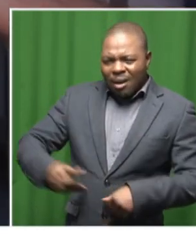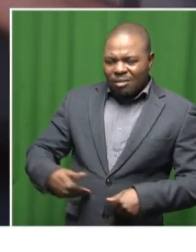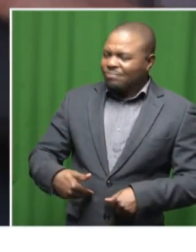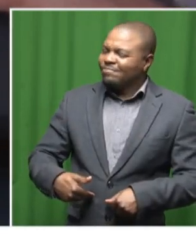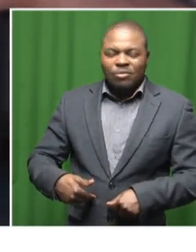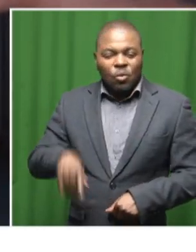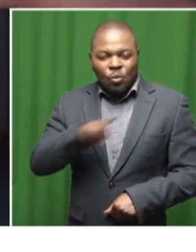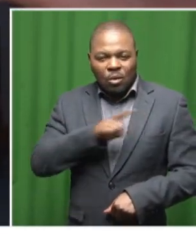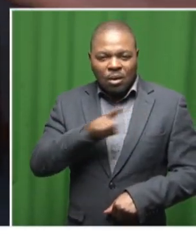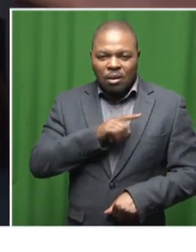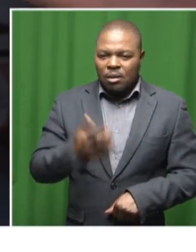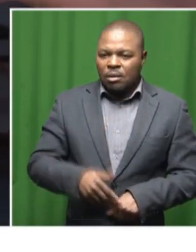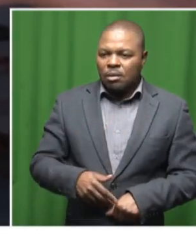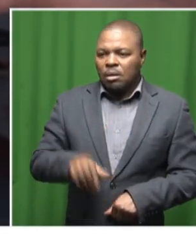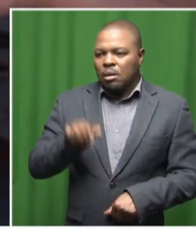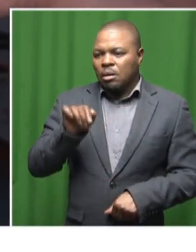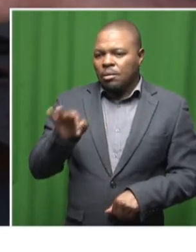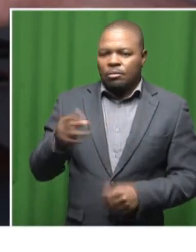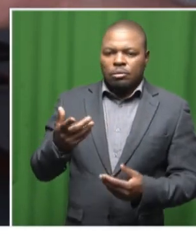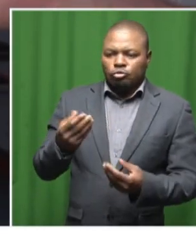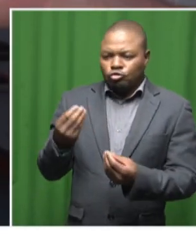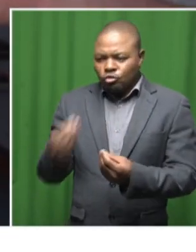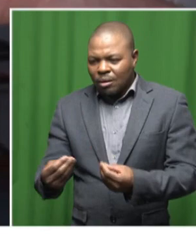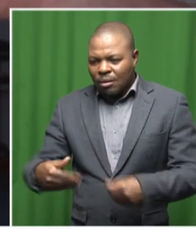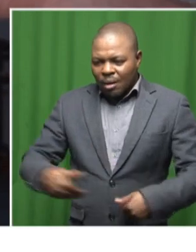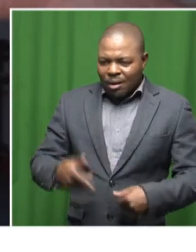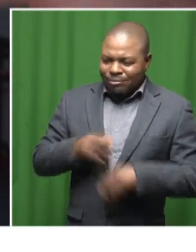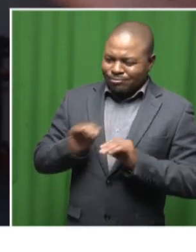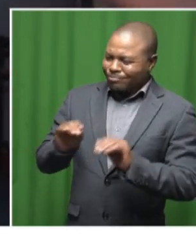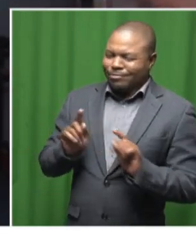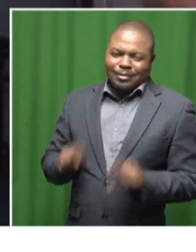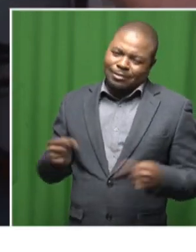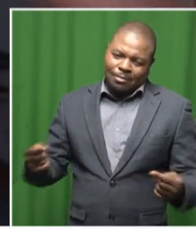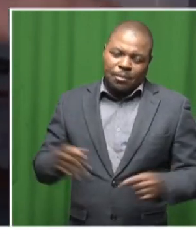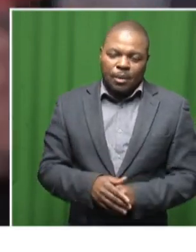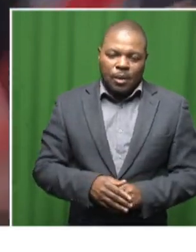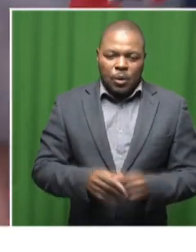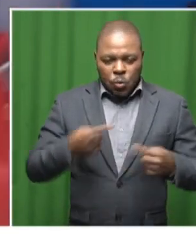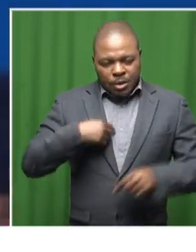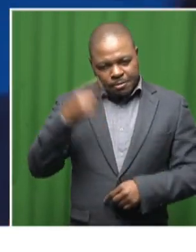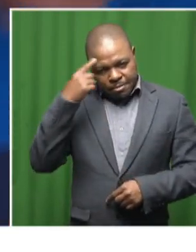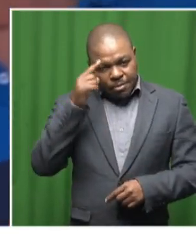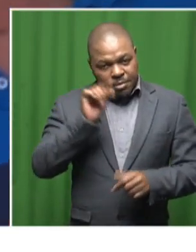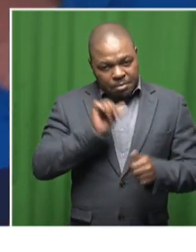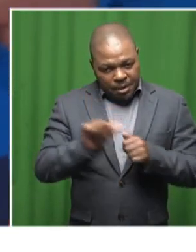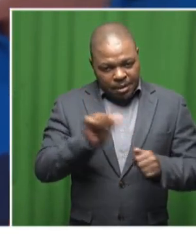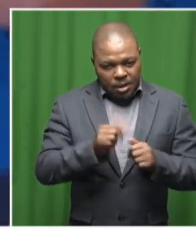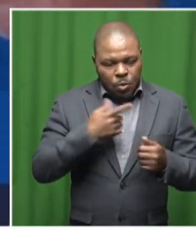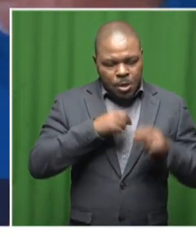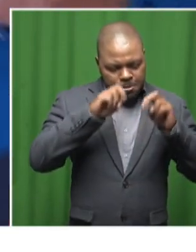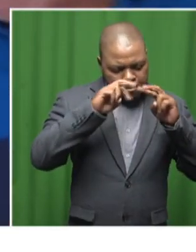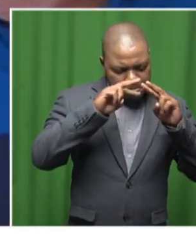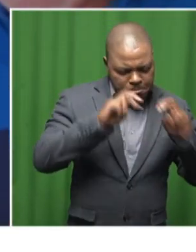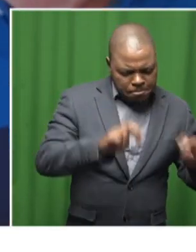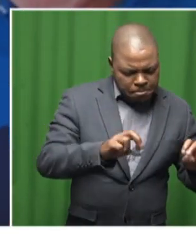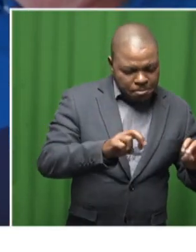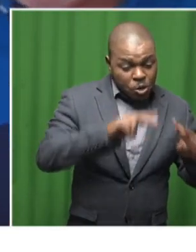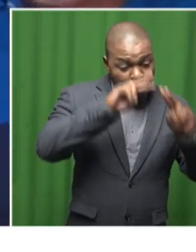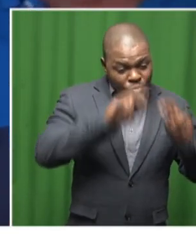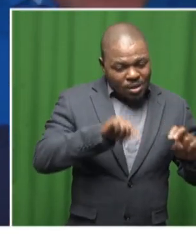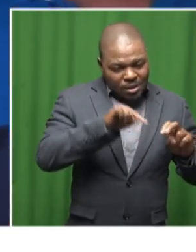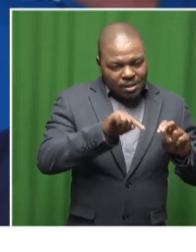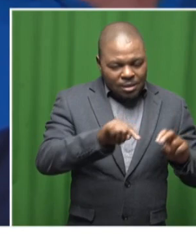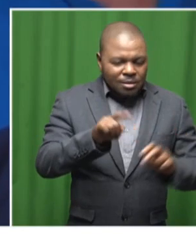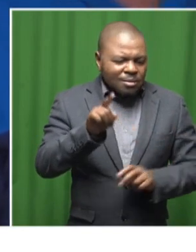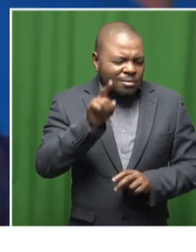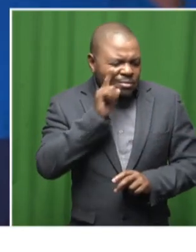we all know you can't teach a hungry child. So what we then did, we actually did a research that actually talked to